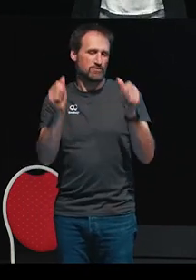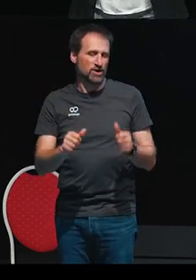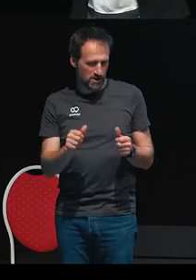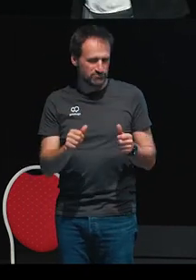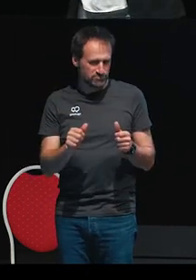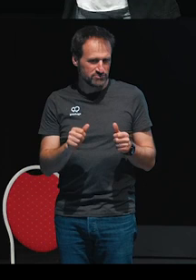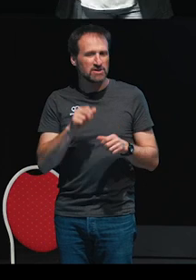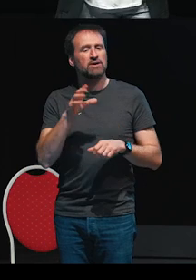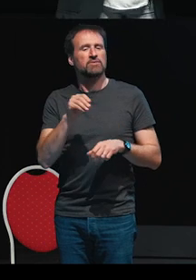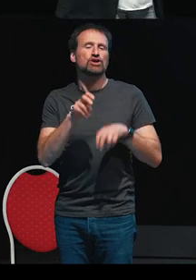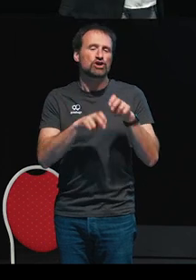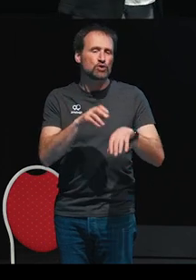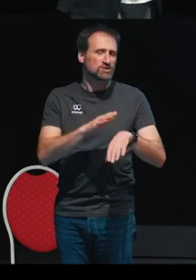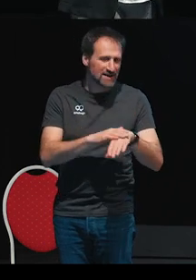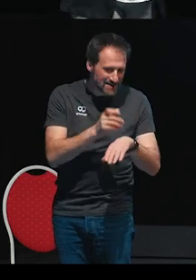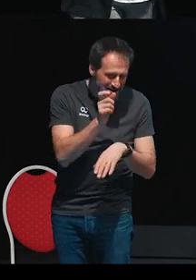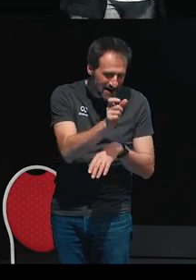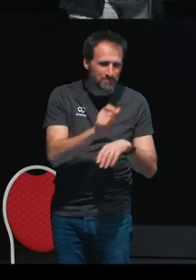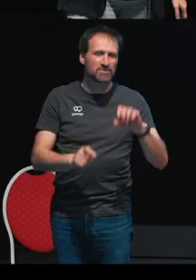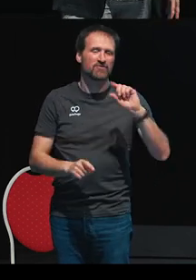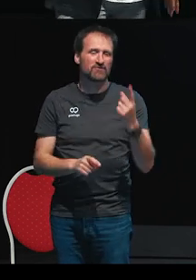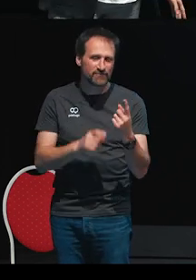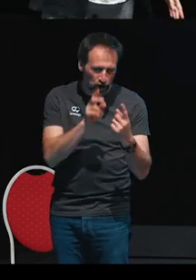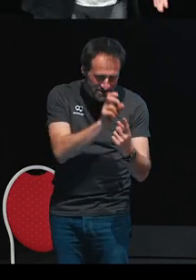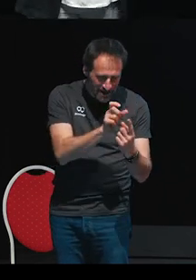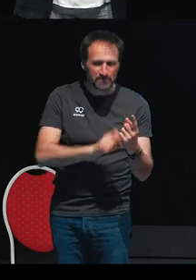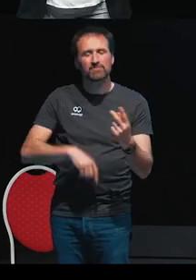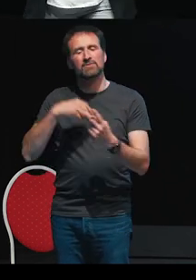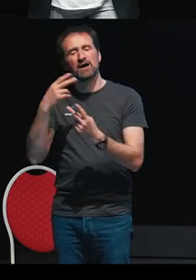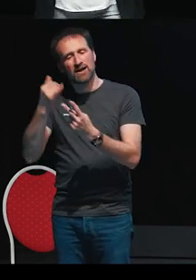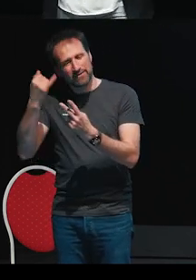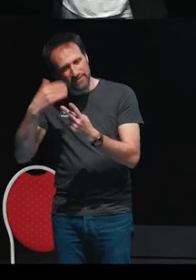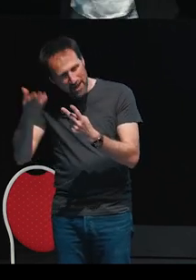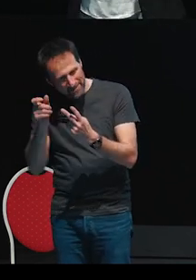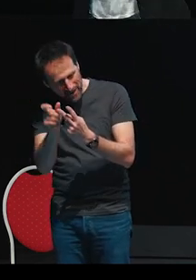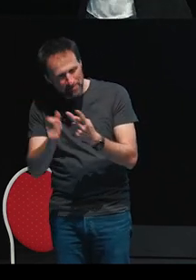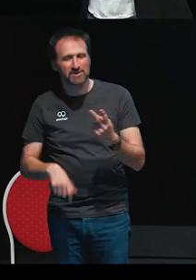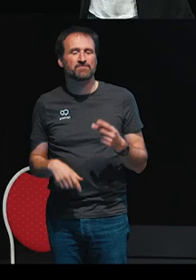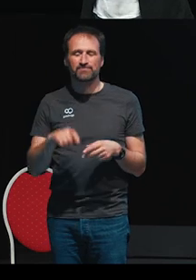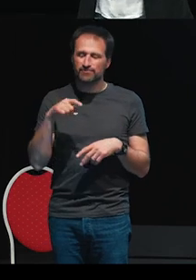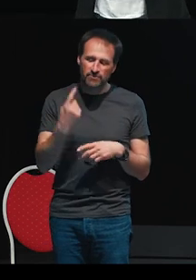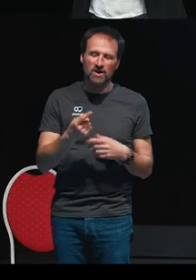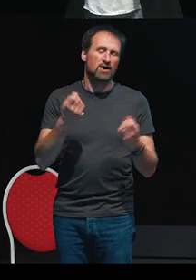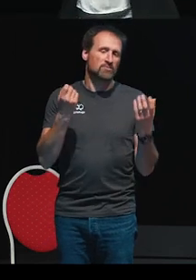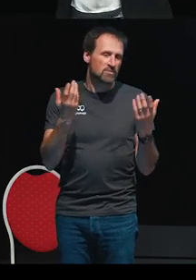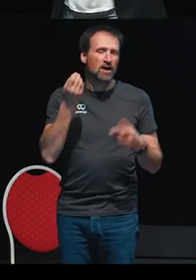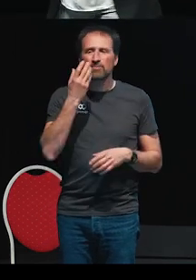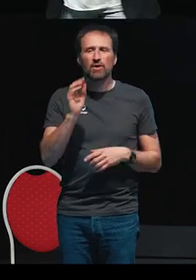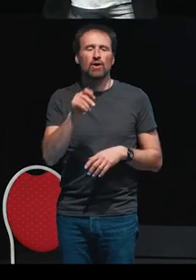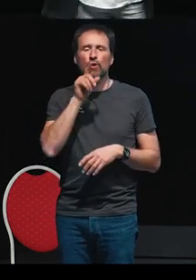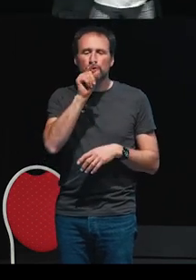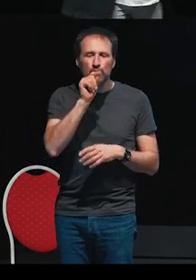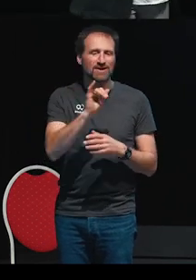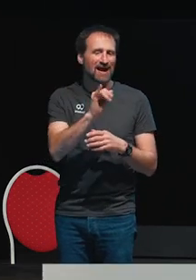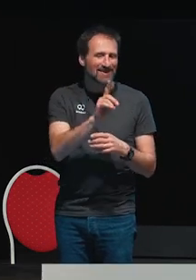a username, first name, last name. I would probably need a tweet model with a tweet ID, a